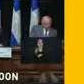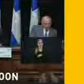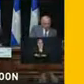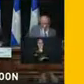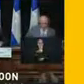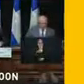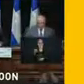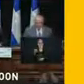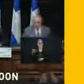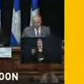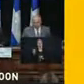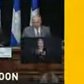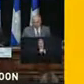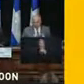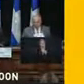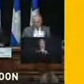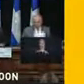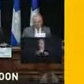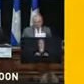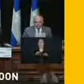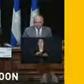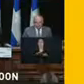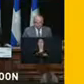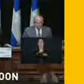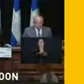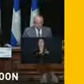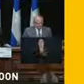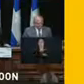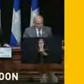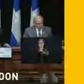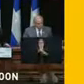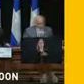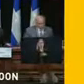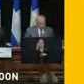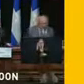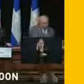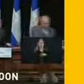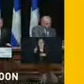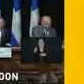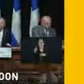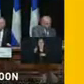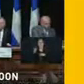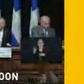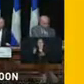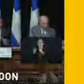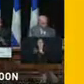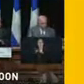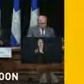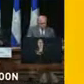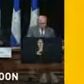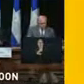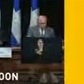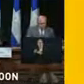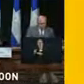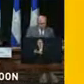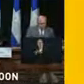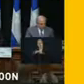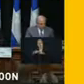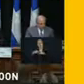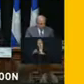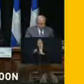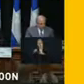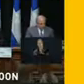public accounting and reporting, as well as our Five Eyes and other allies around the world. We continue to work with